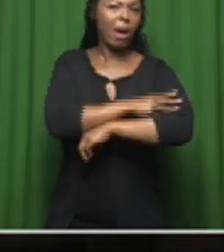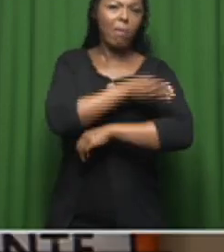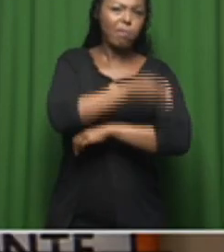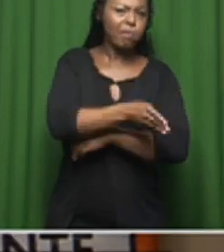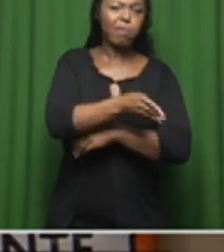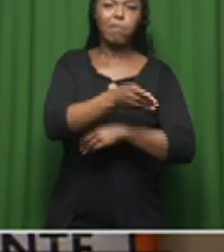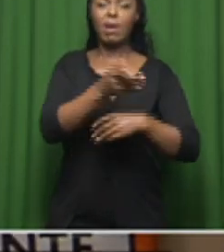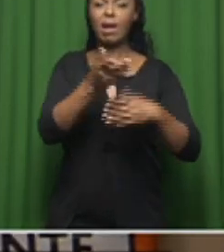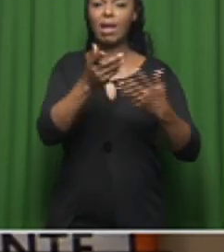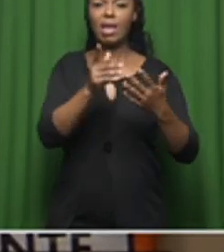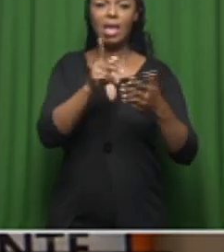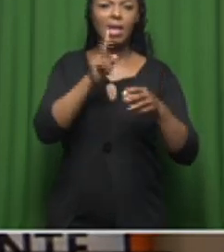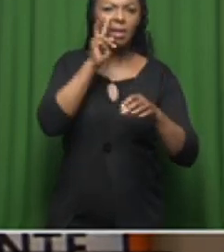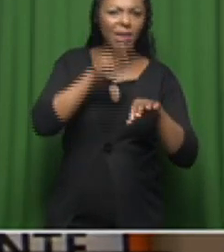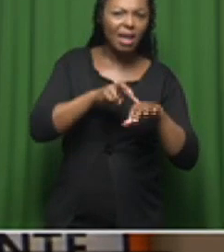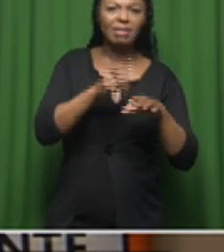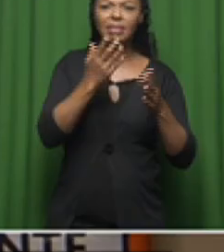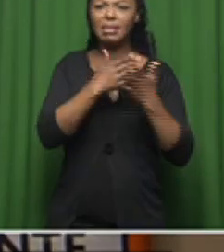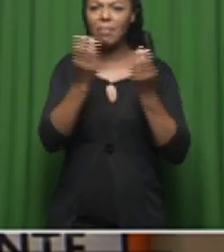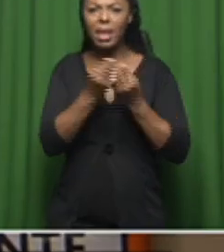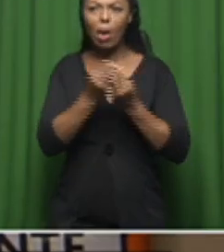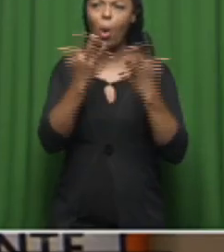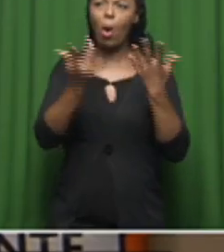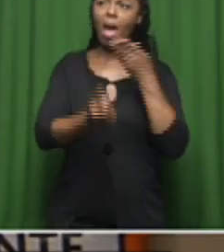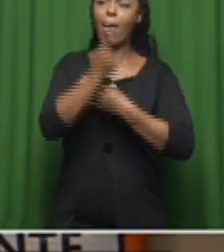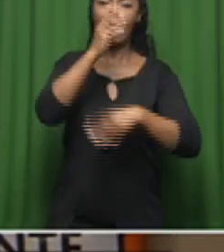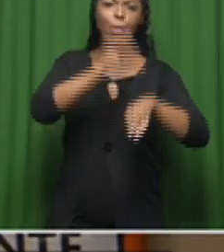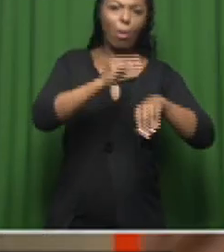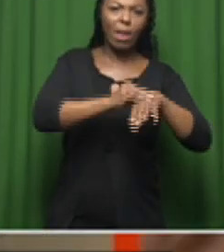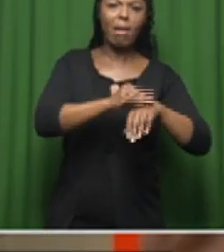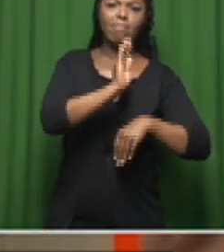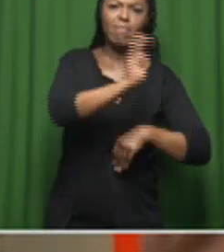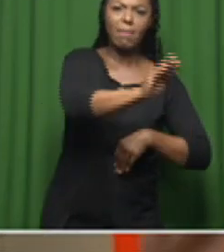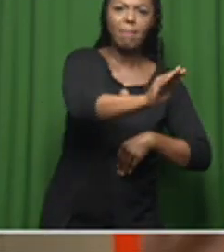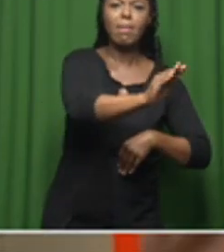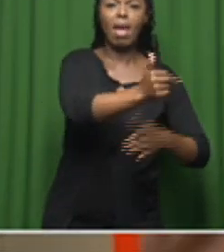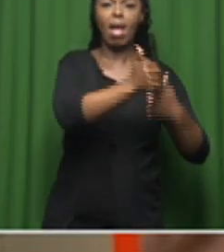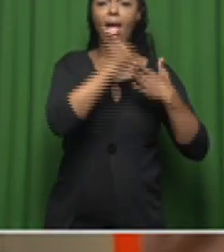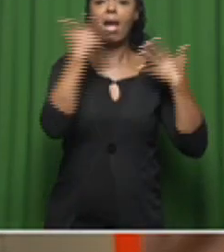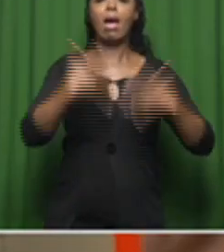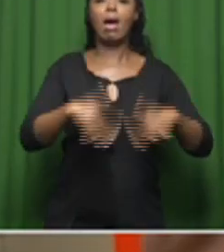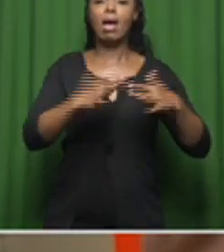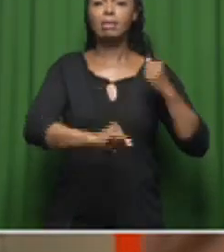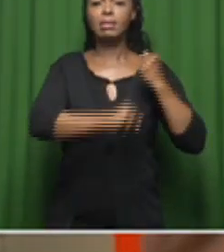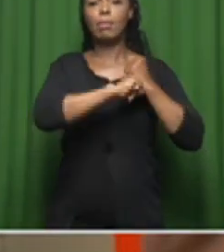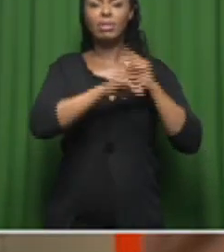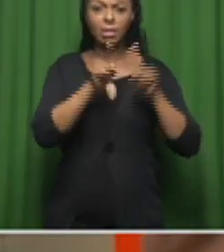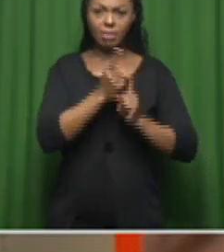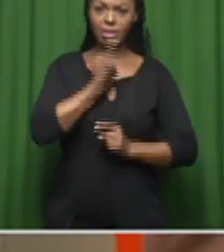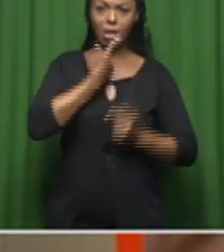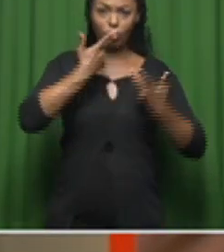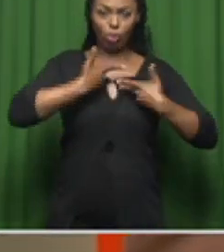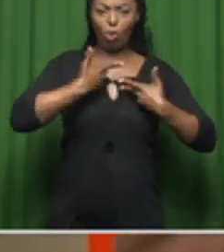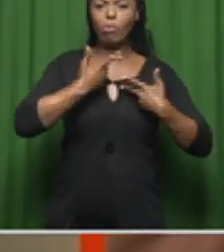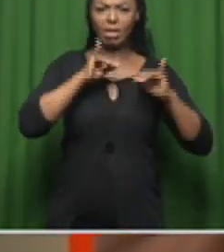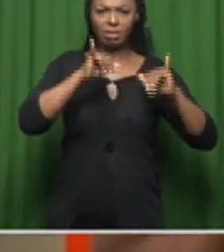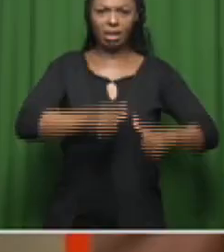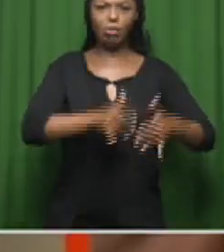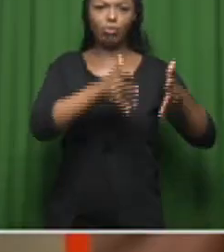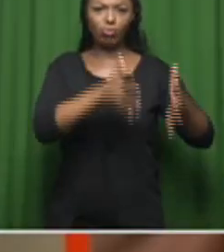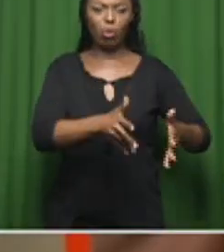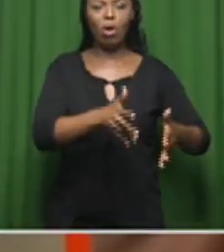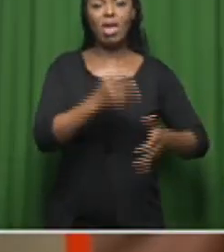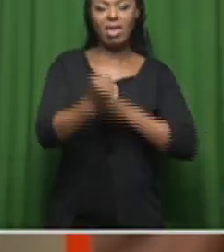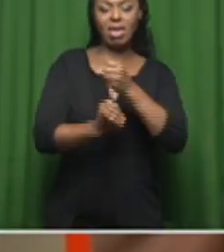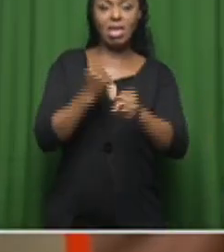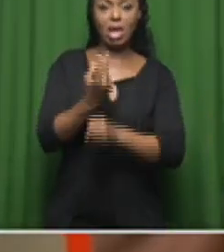of inquiries, in case of problems, they are always there to support you in the building. So I live here myself and I love it. I've been living here for